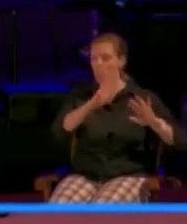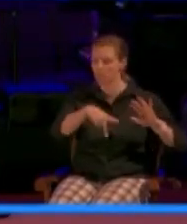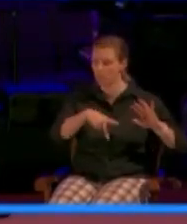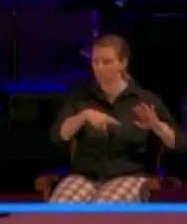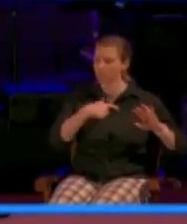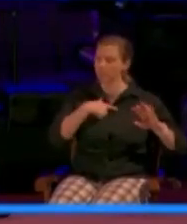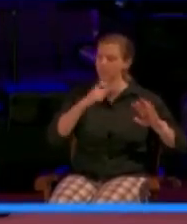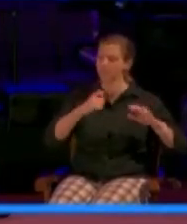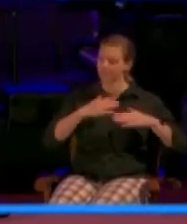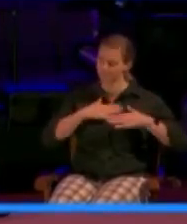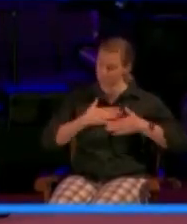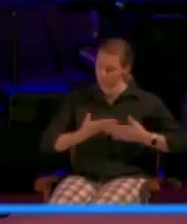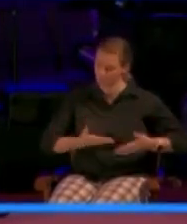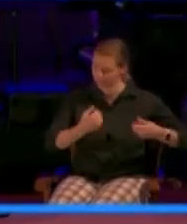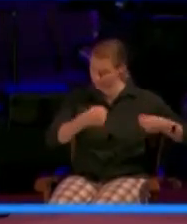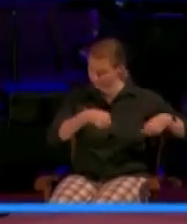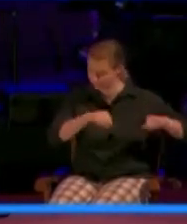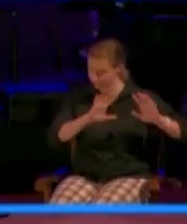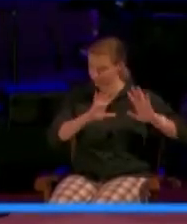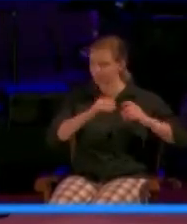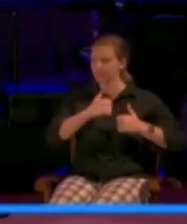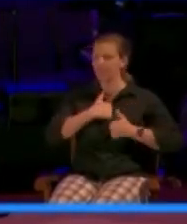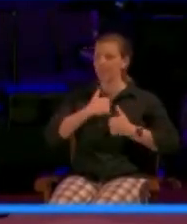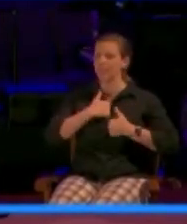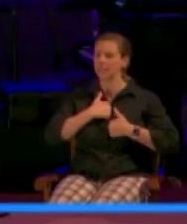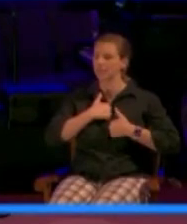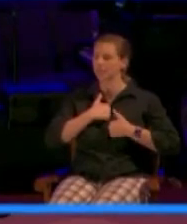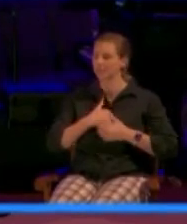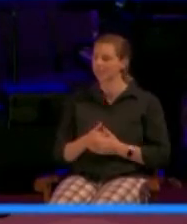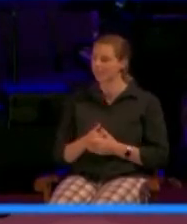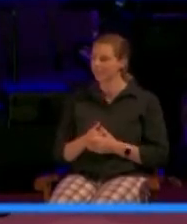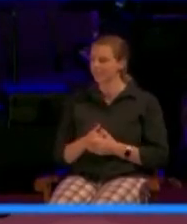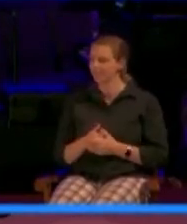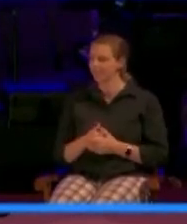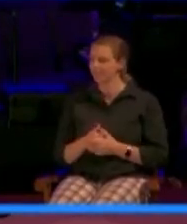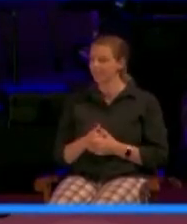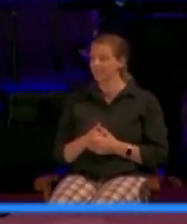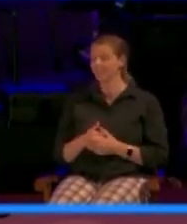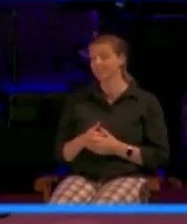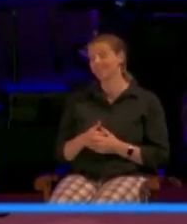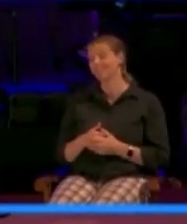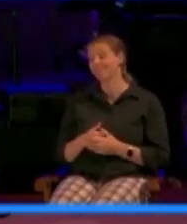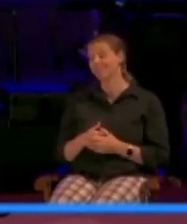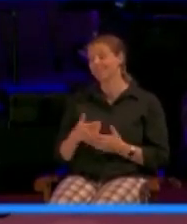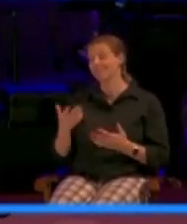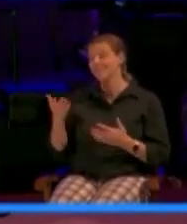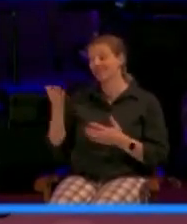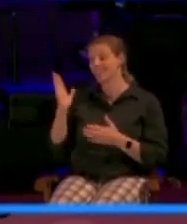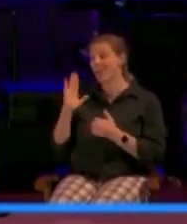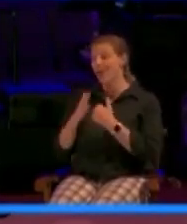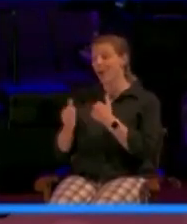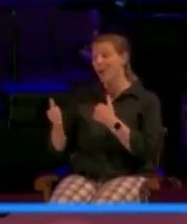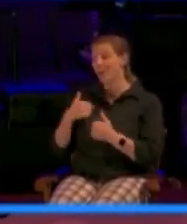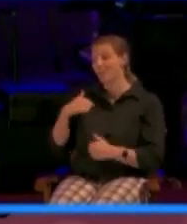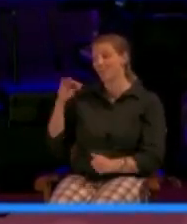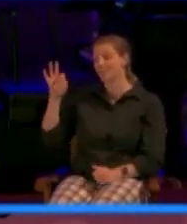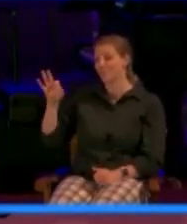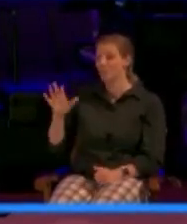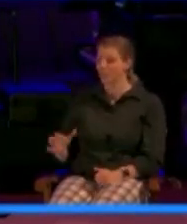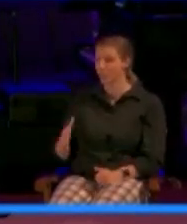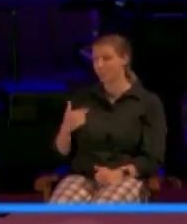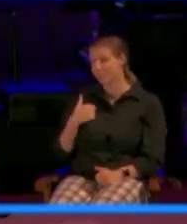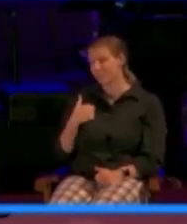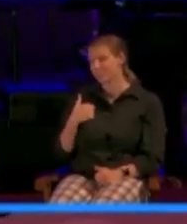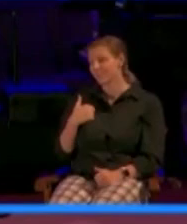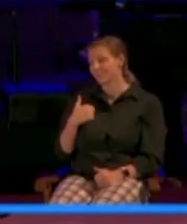I thought, to be honest, a lot of them I met were kind of sissy. And it was the last thing I ever wanted to do was to be a sissy.